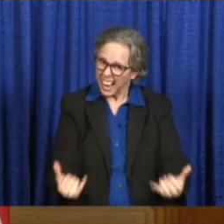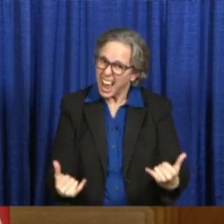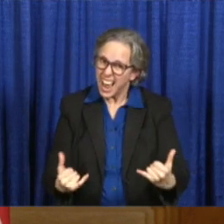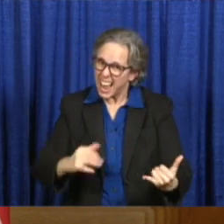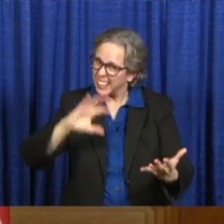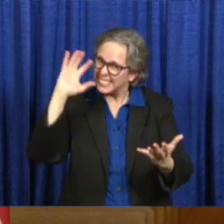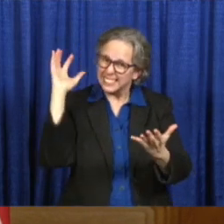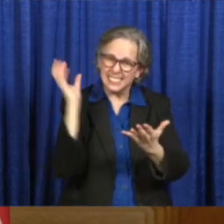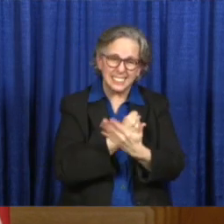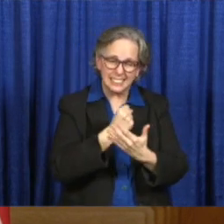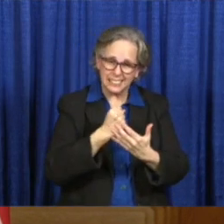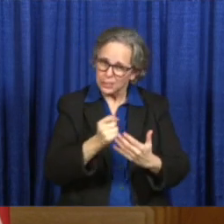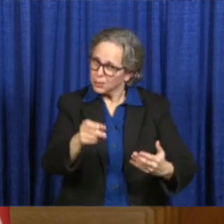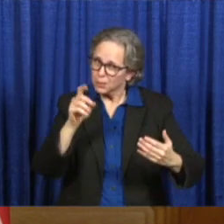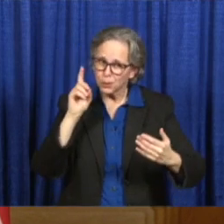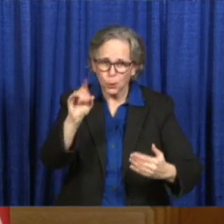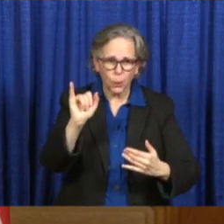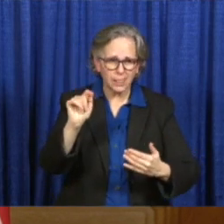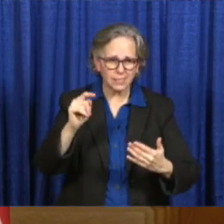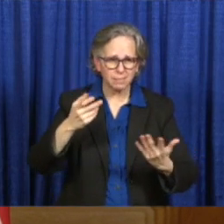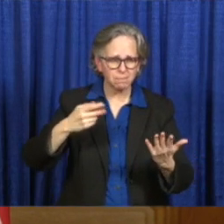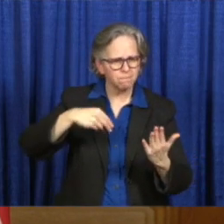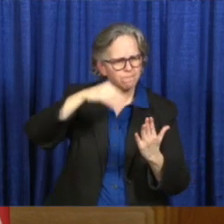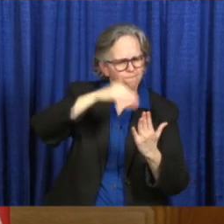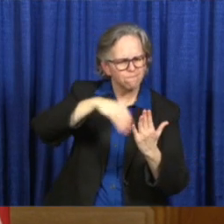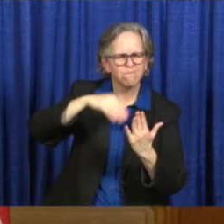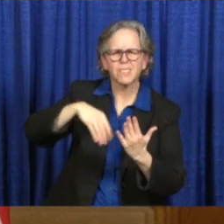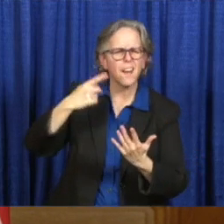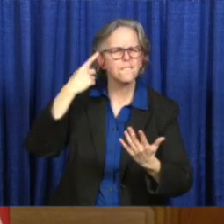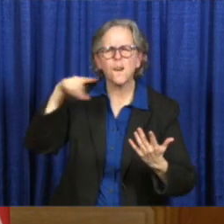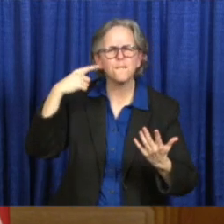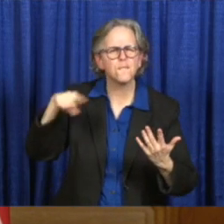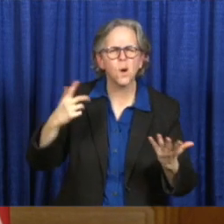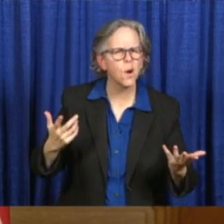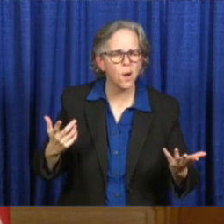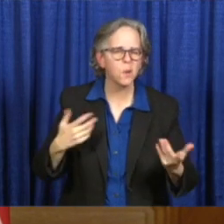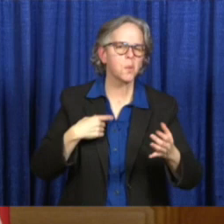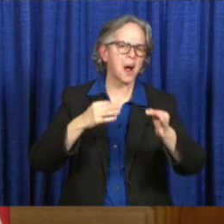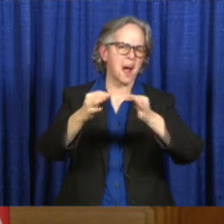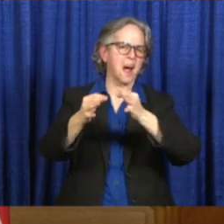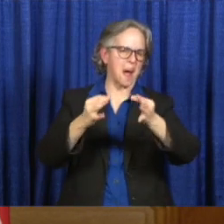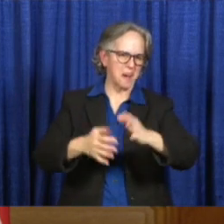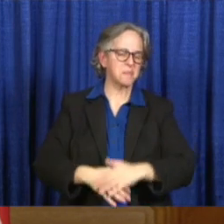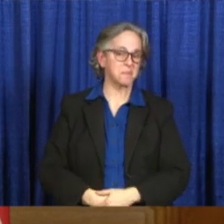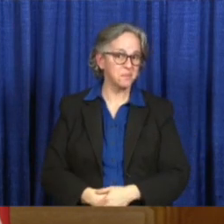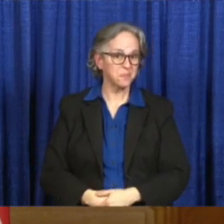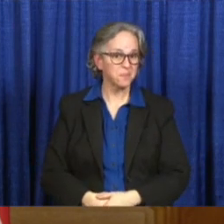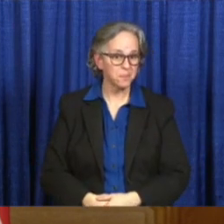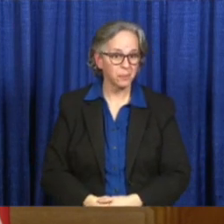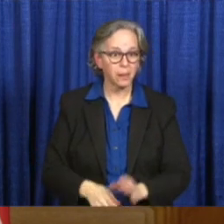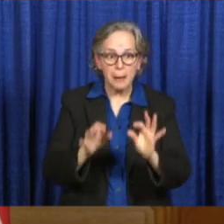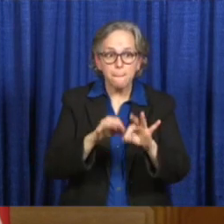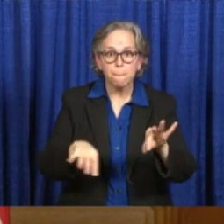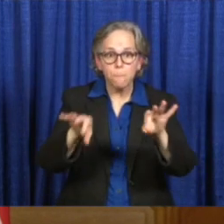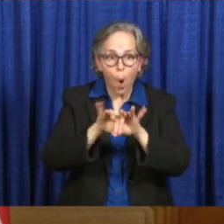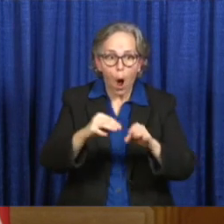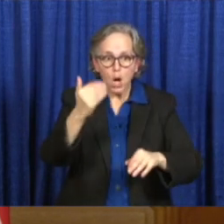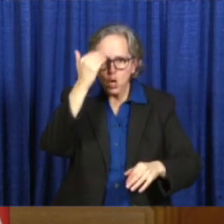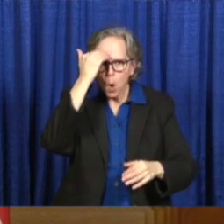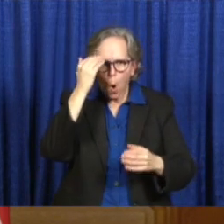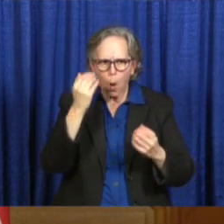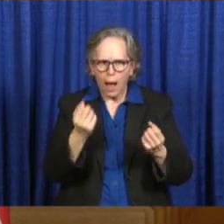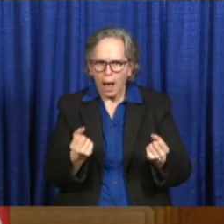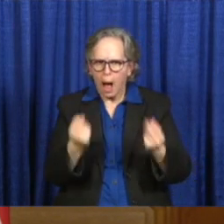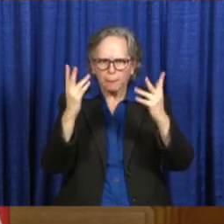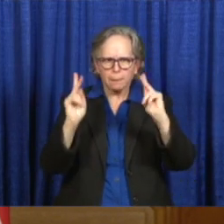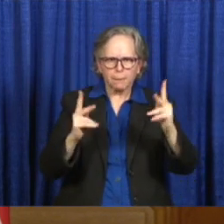What will the census do for us? It's in everyone's interest for everyone to be counted. As I tell people, this is one time